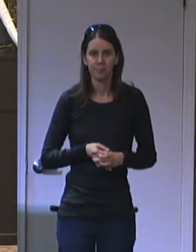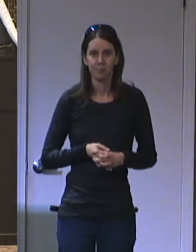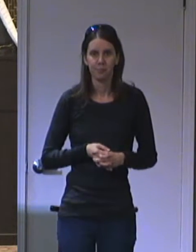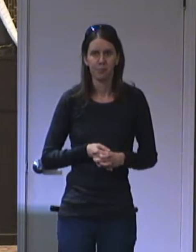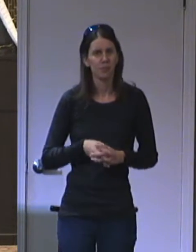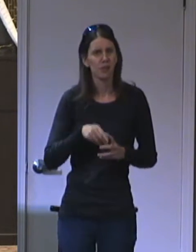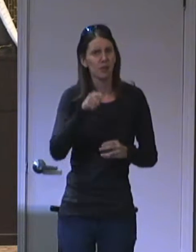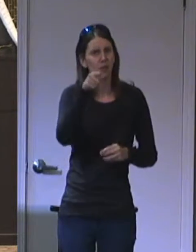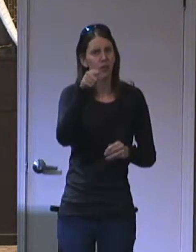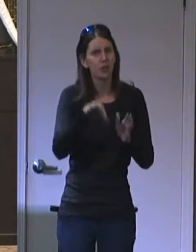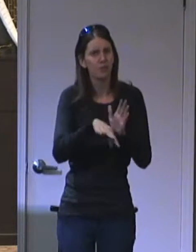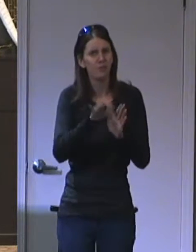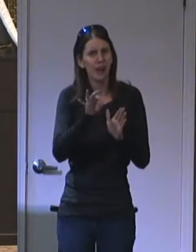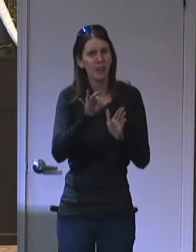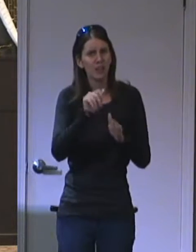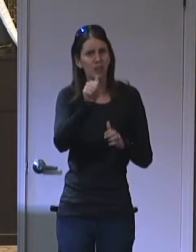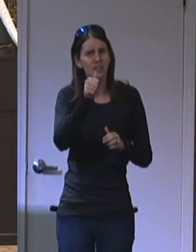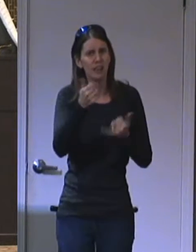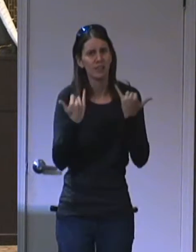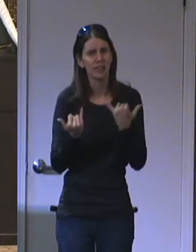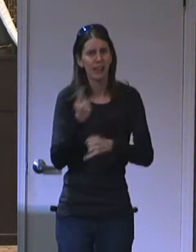Have you found yourself lacking